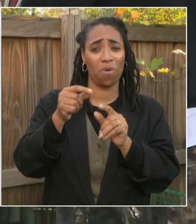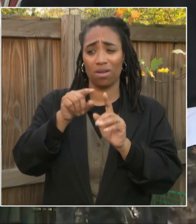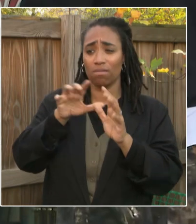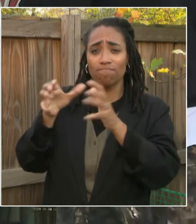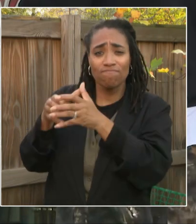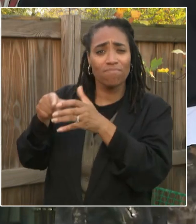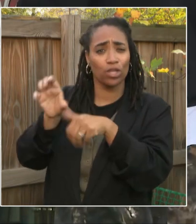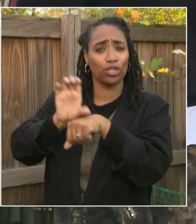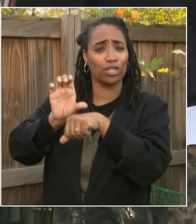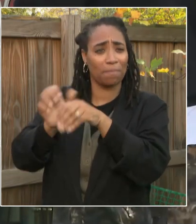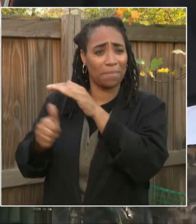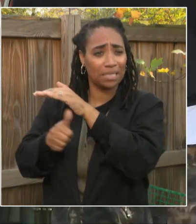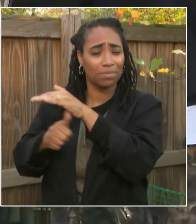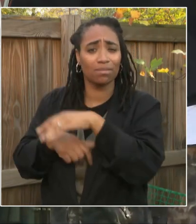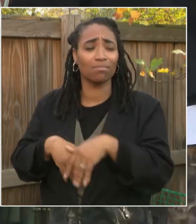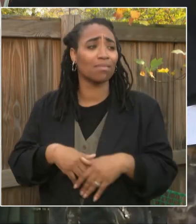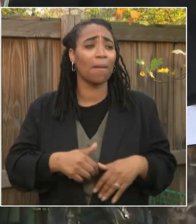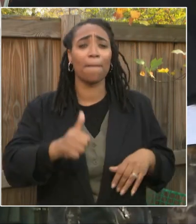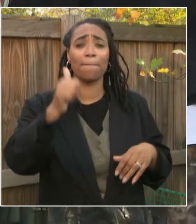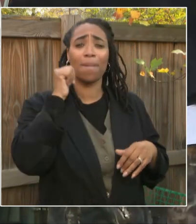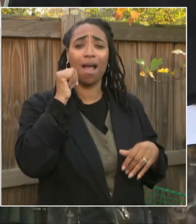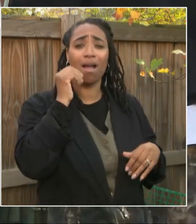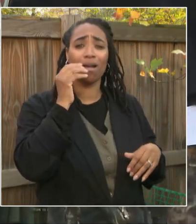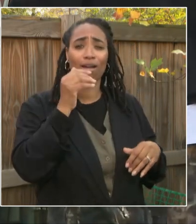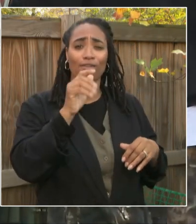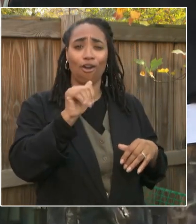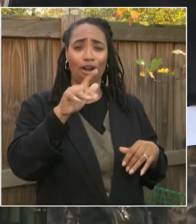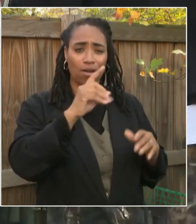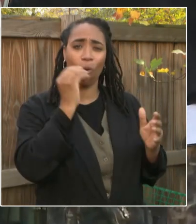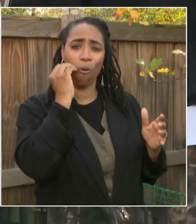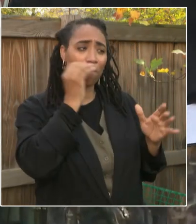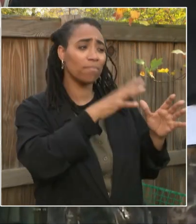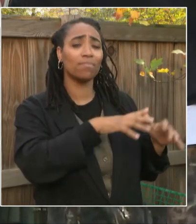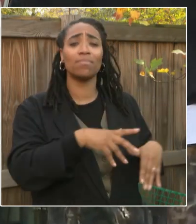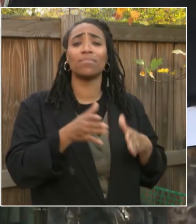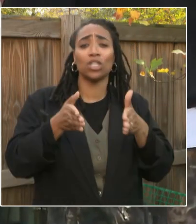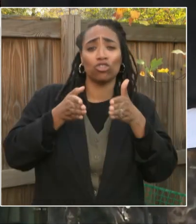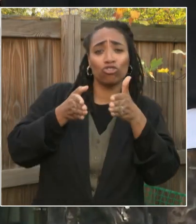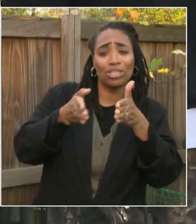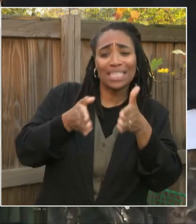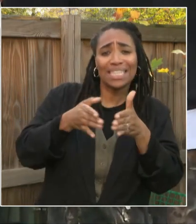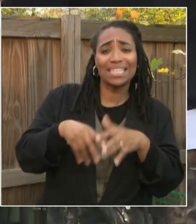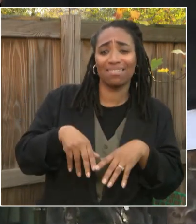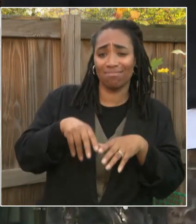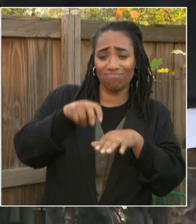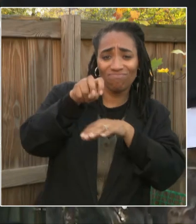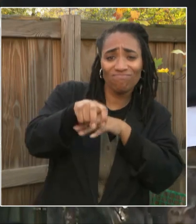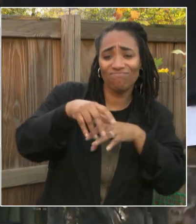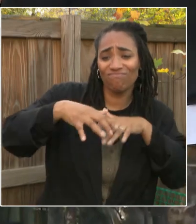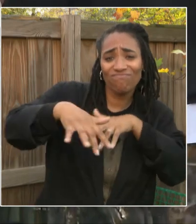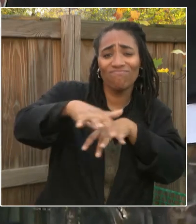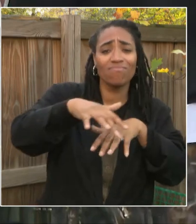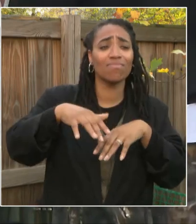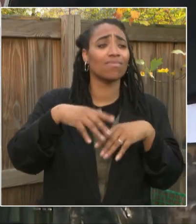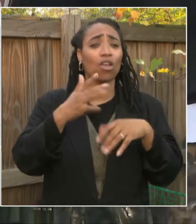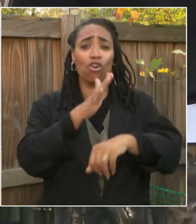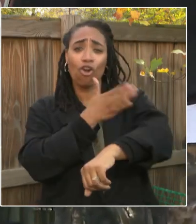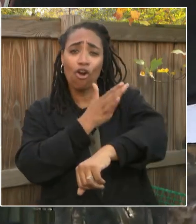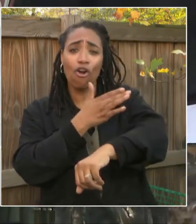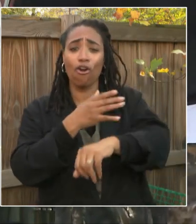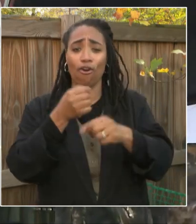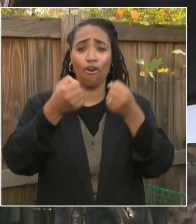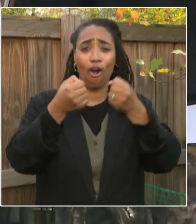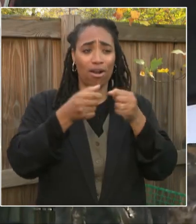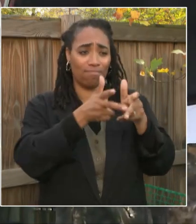like Chuck Brown, Treble Funk, and EU, and kept alive by countless bands, fans, and supporters. So this moment is a